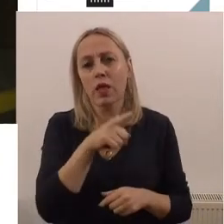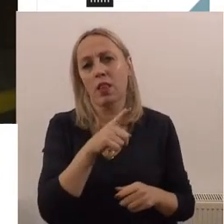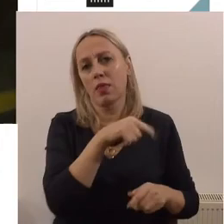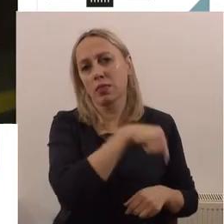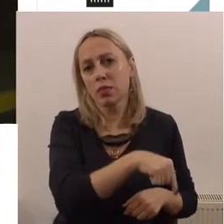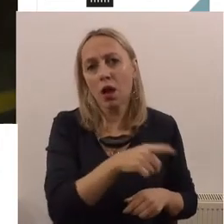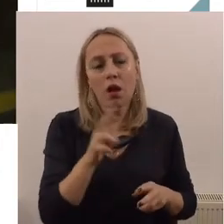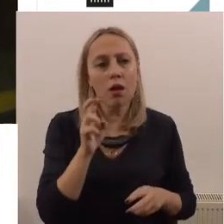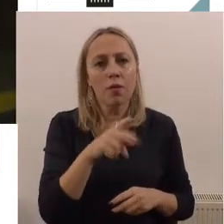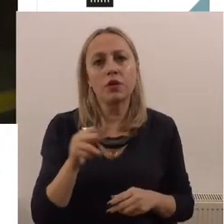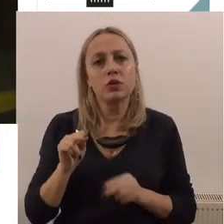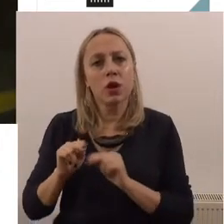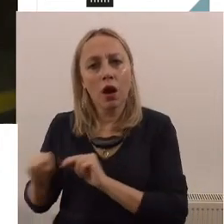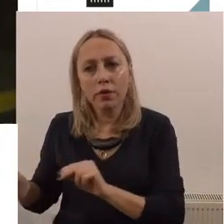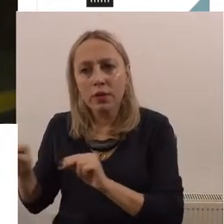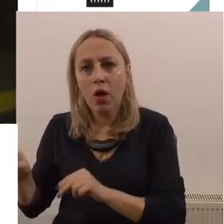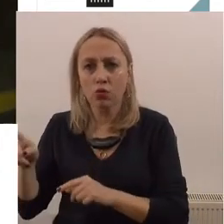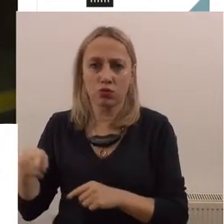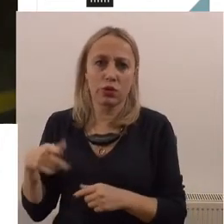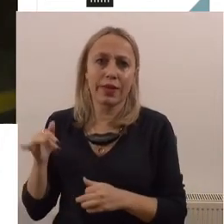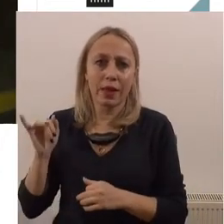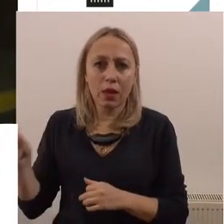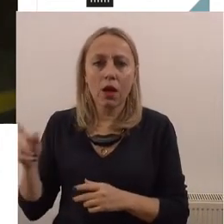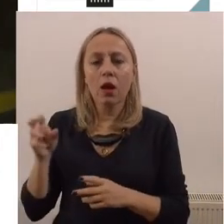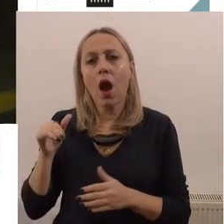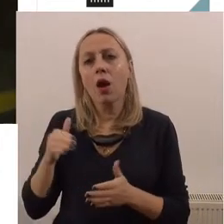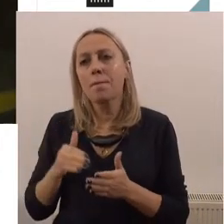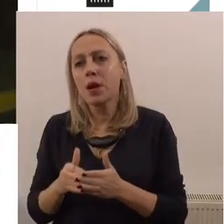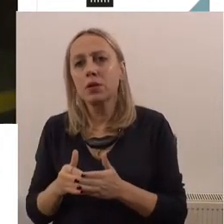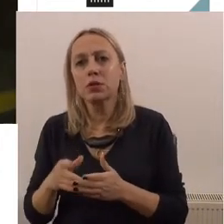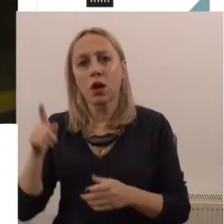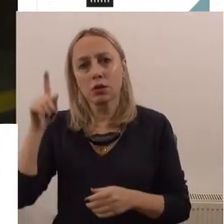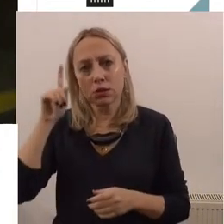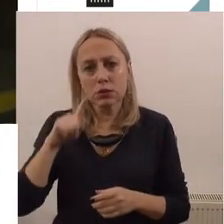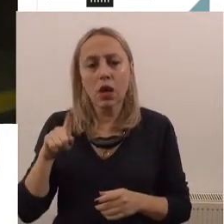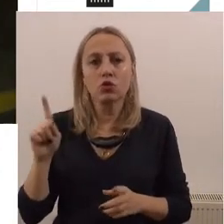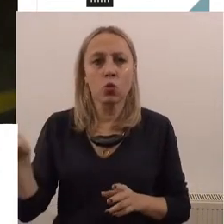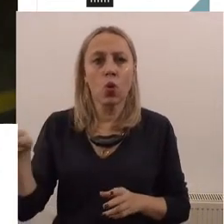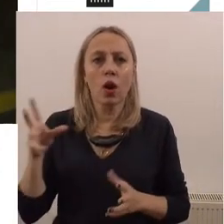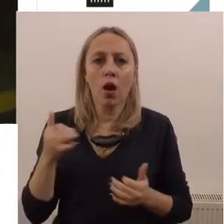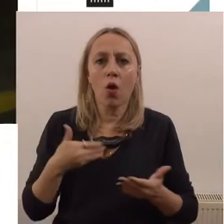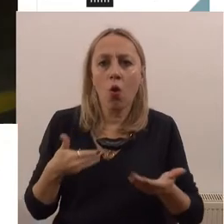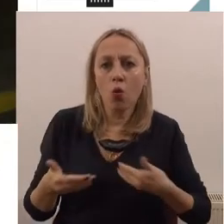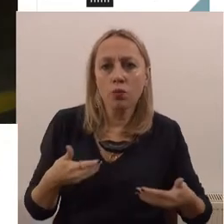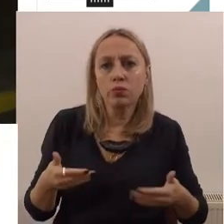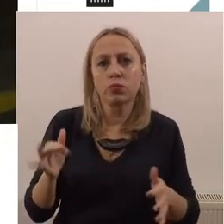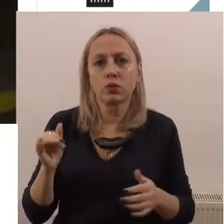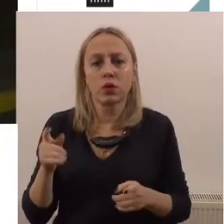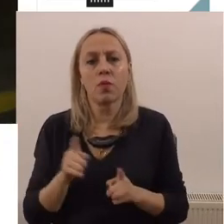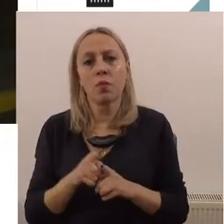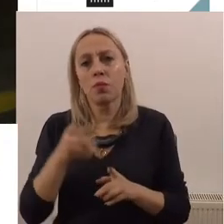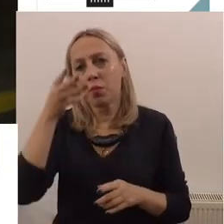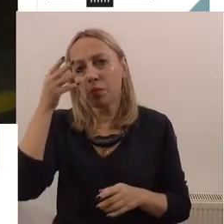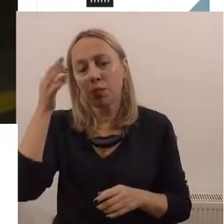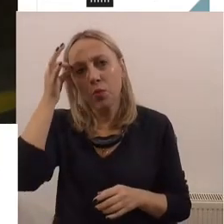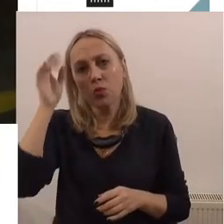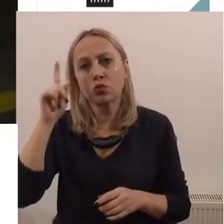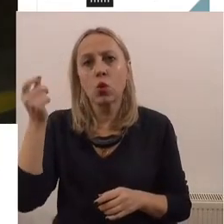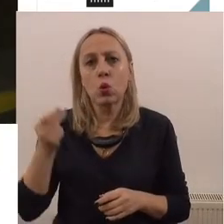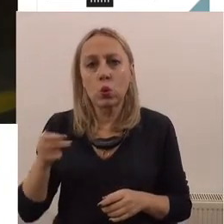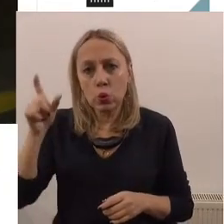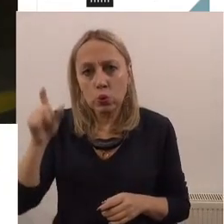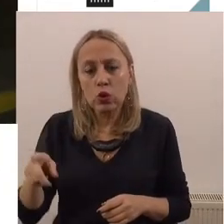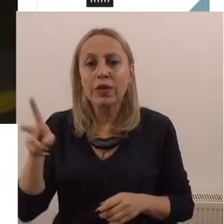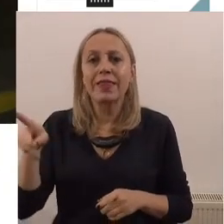members of cultural institutions and museums, so it's good when they take trainings and when they're inclusive friendly,